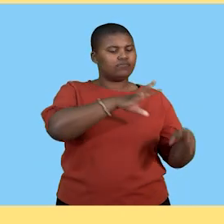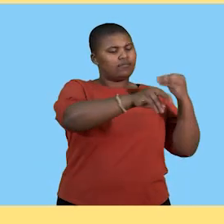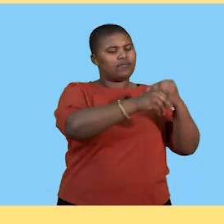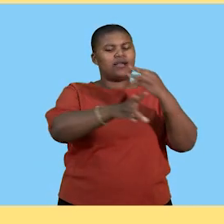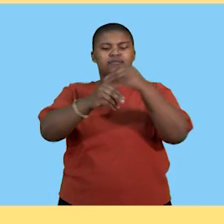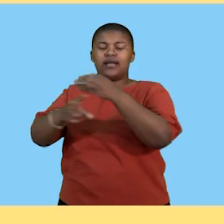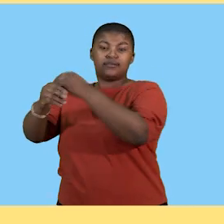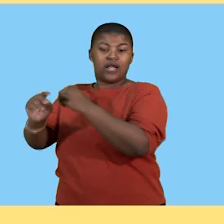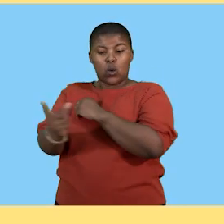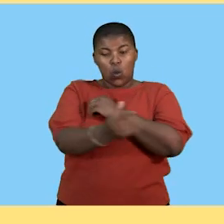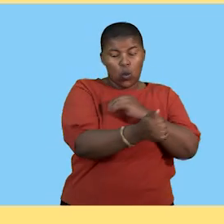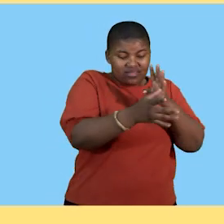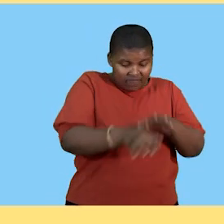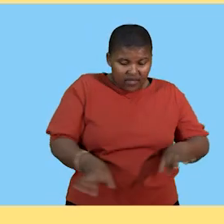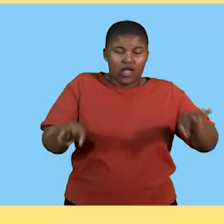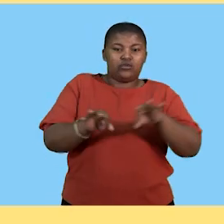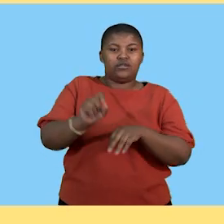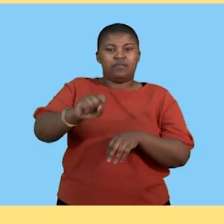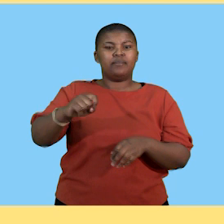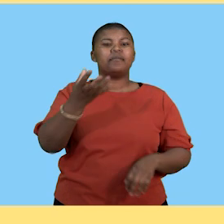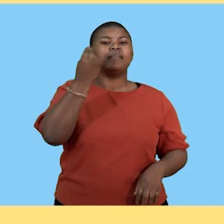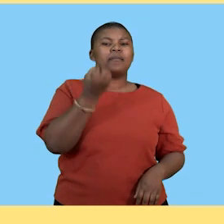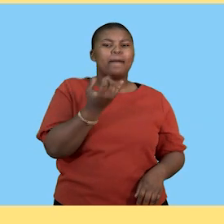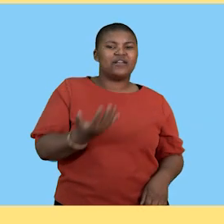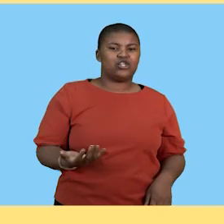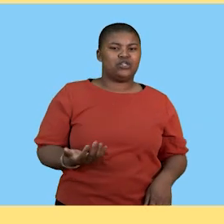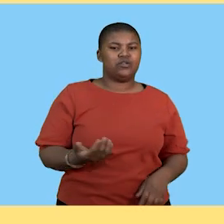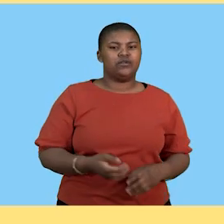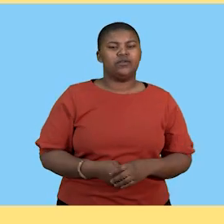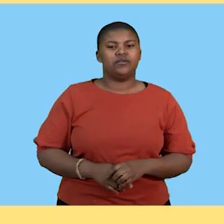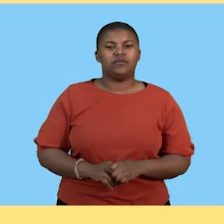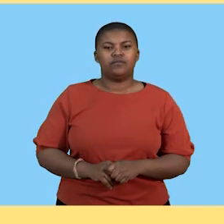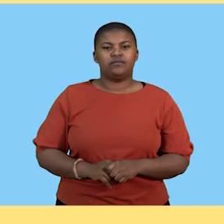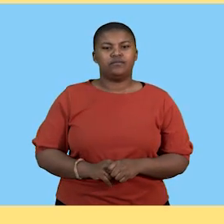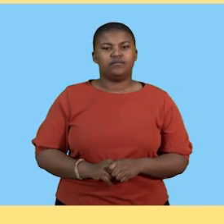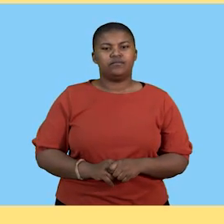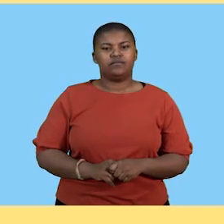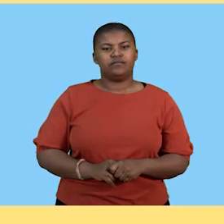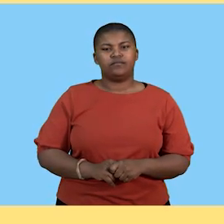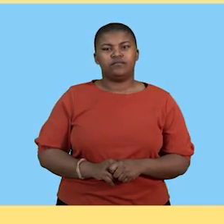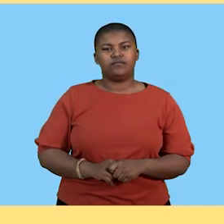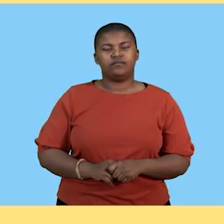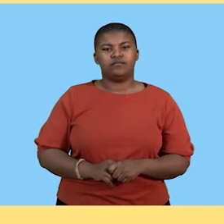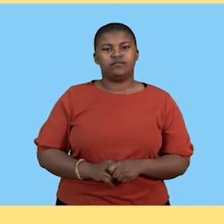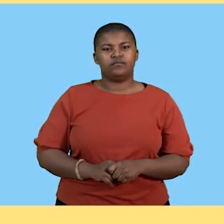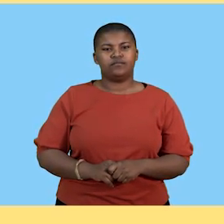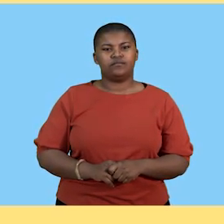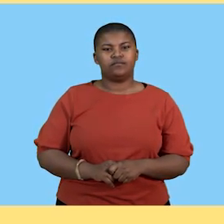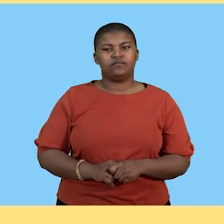71,550. You are adding your carrying value. That will give you a total